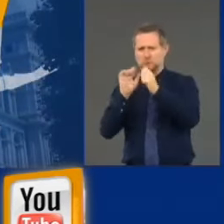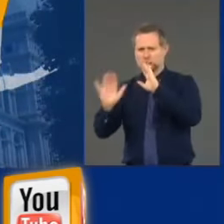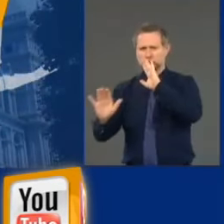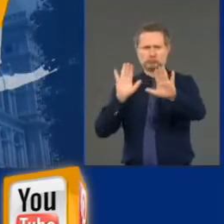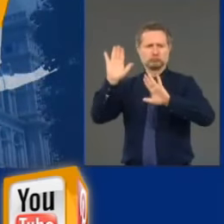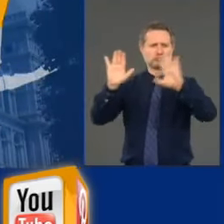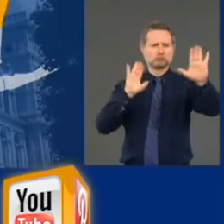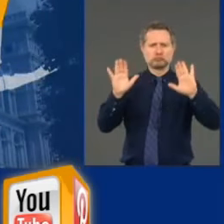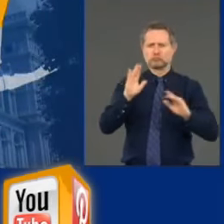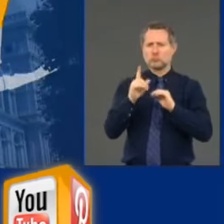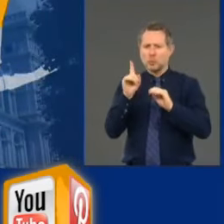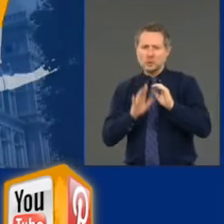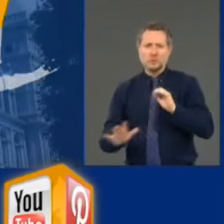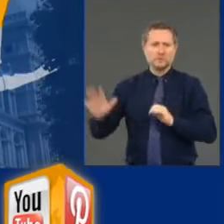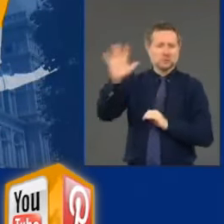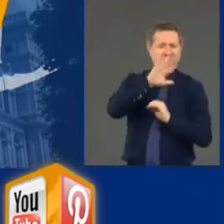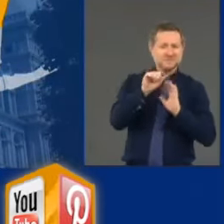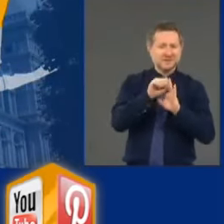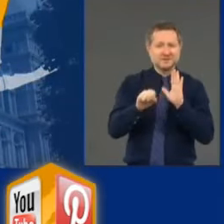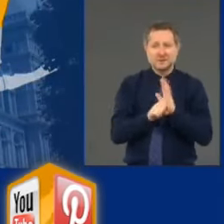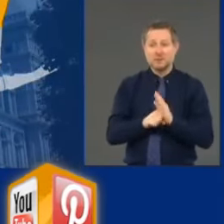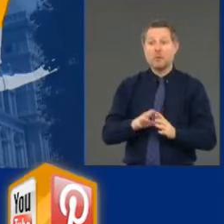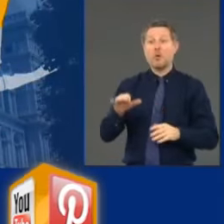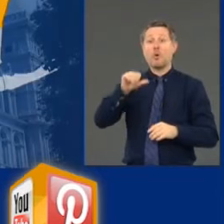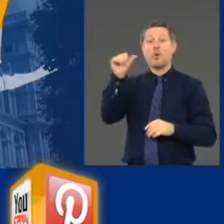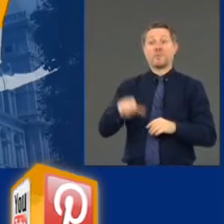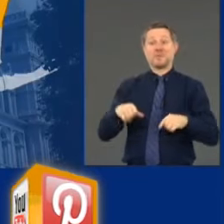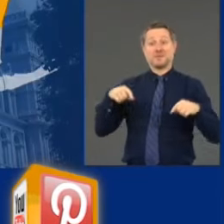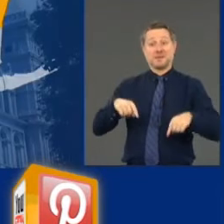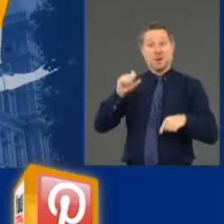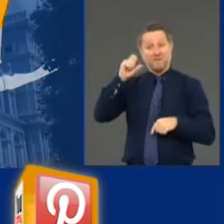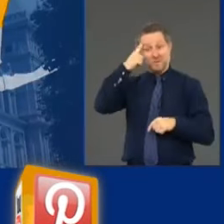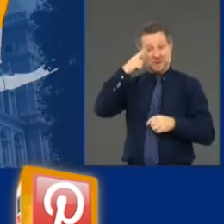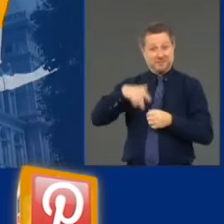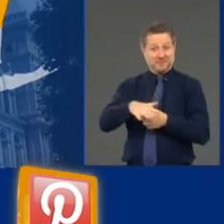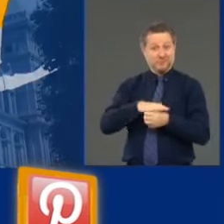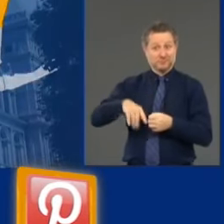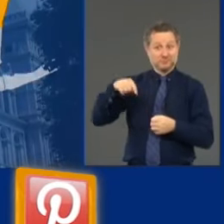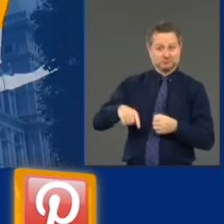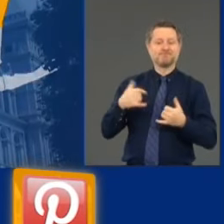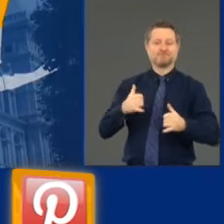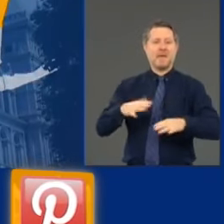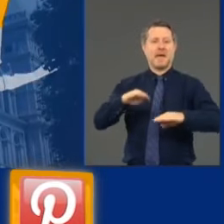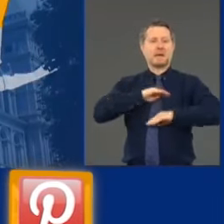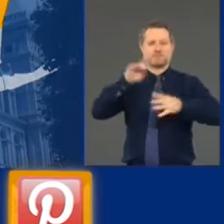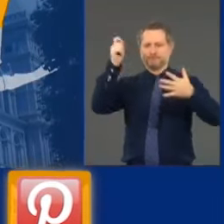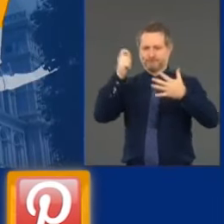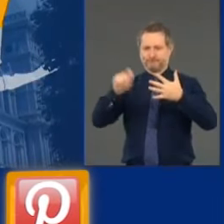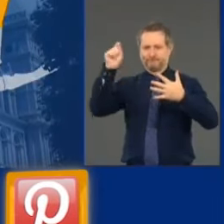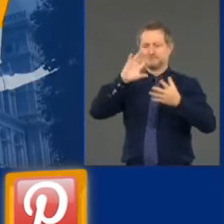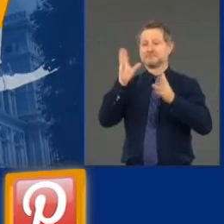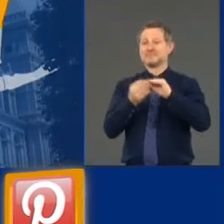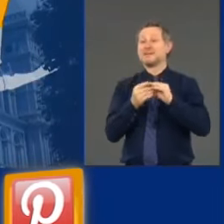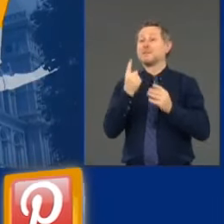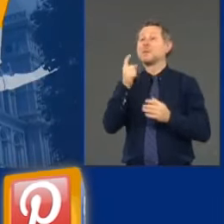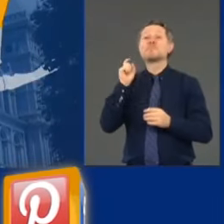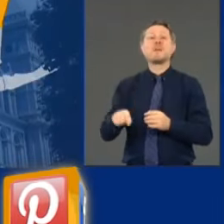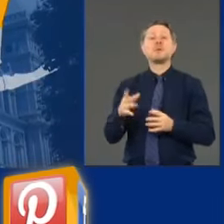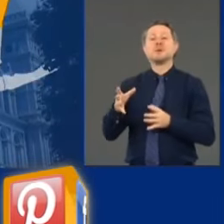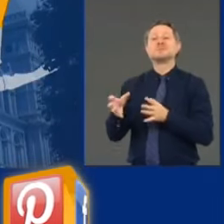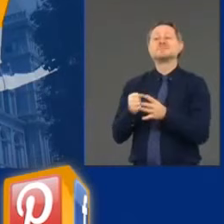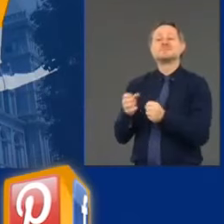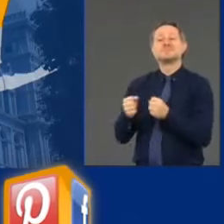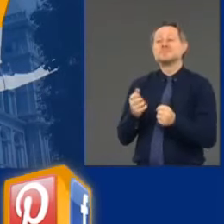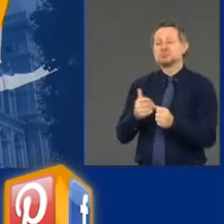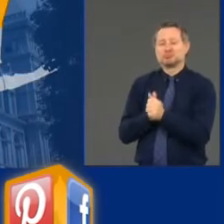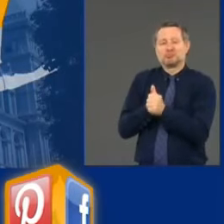state. Albany Capital Region, which has met many of the health metrics, has to get their tracers up and running. We've been working